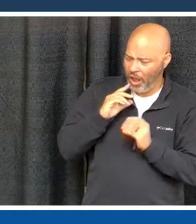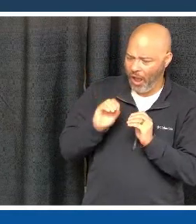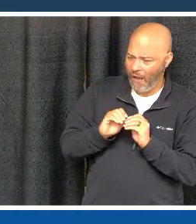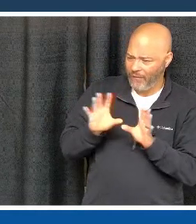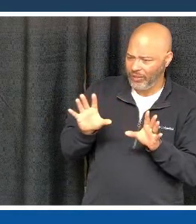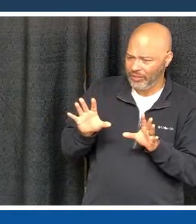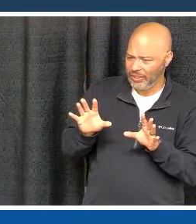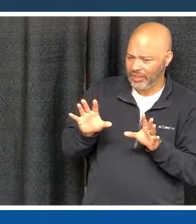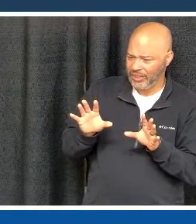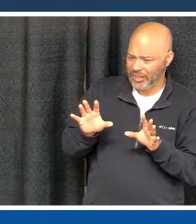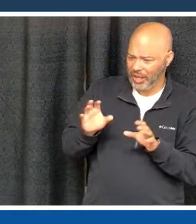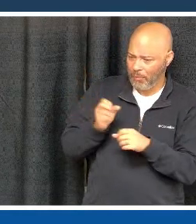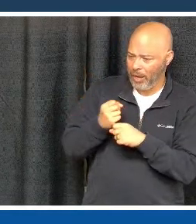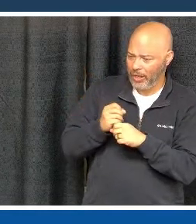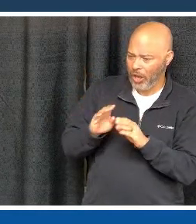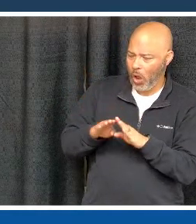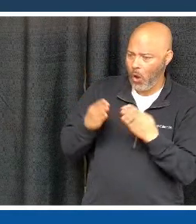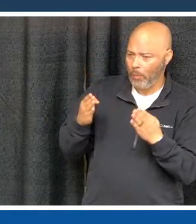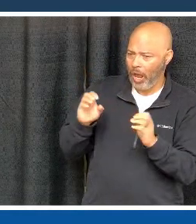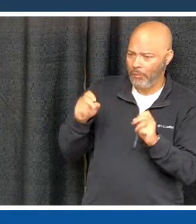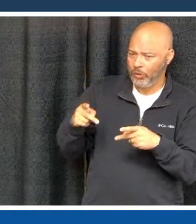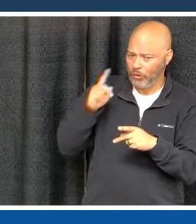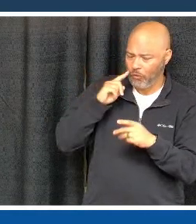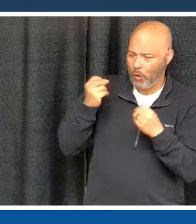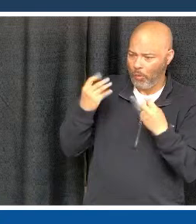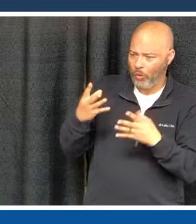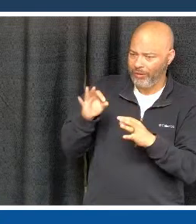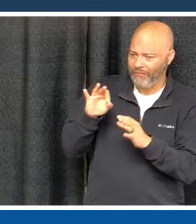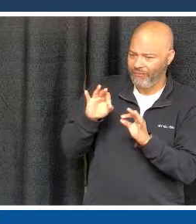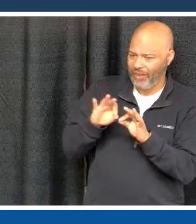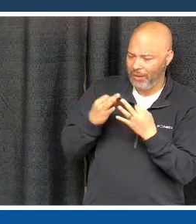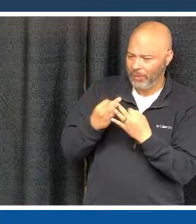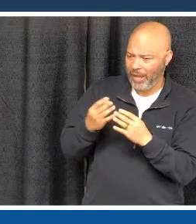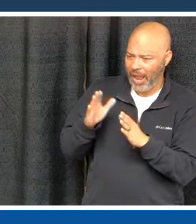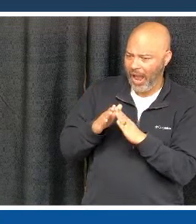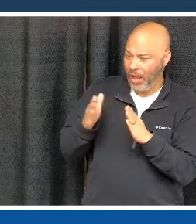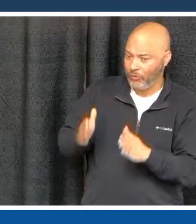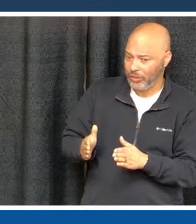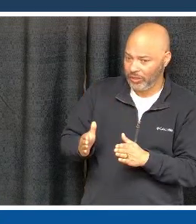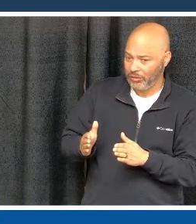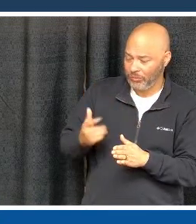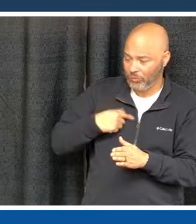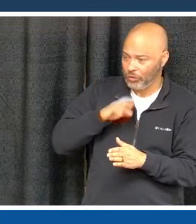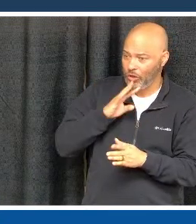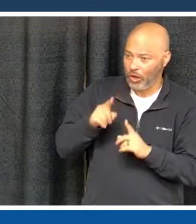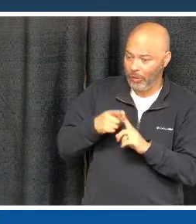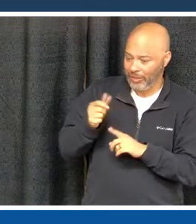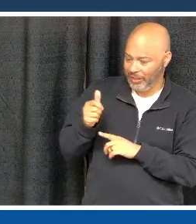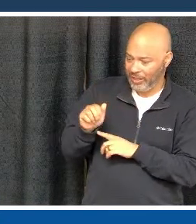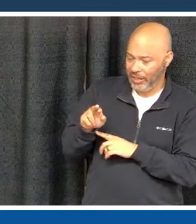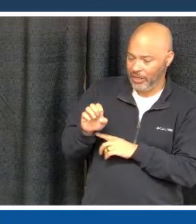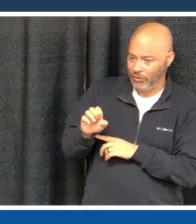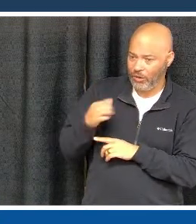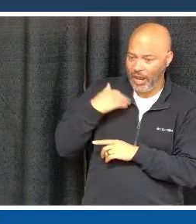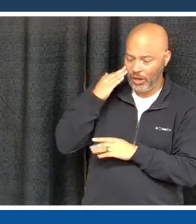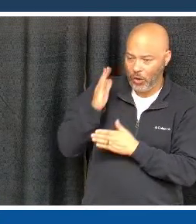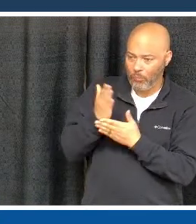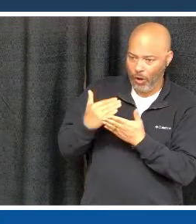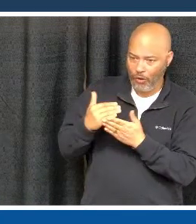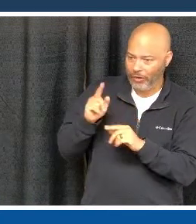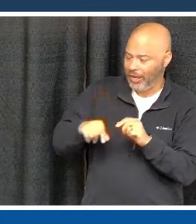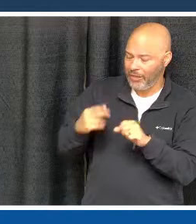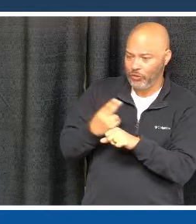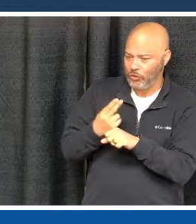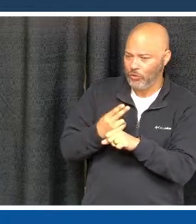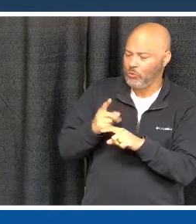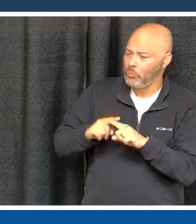obviously opens the opportunity for multifamily housing. You're talking about 10 acres. I realize part of it couldn't be